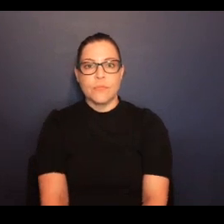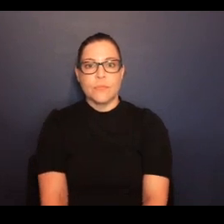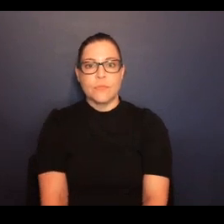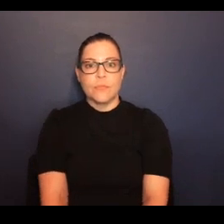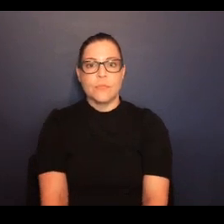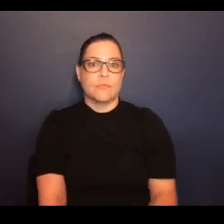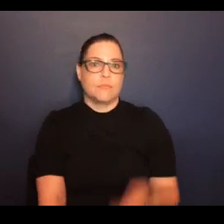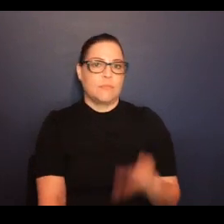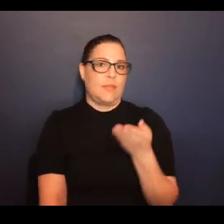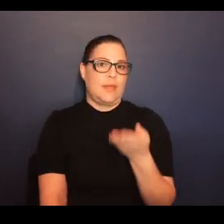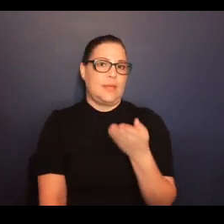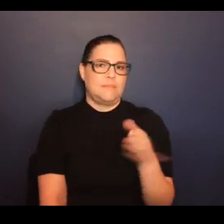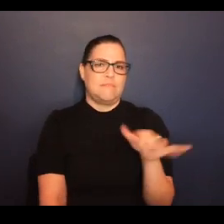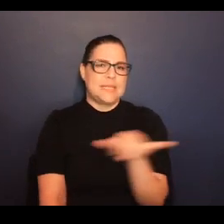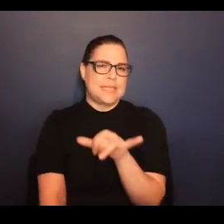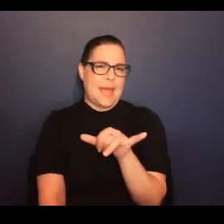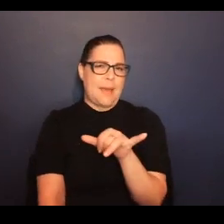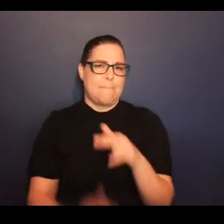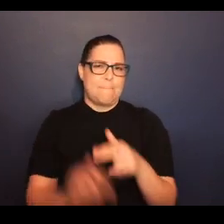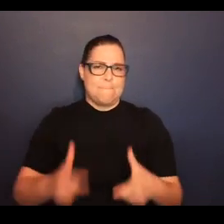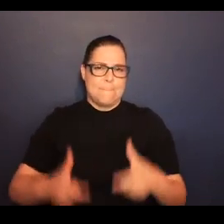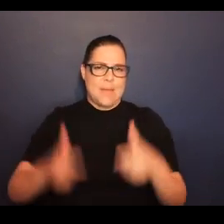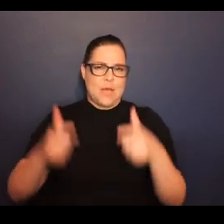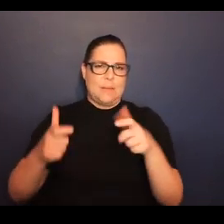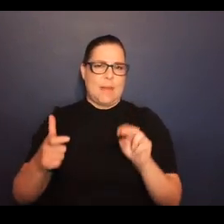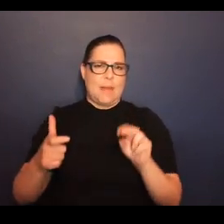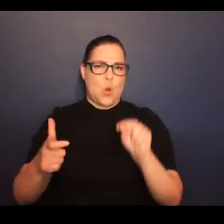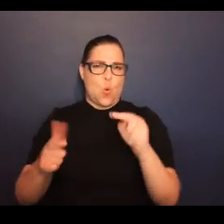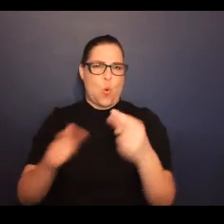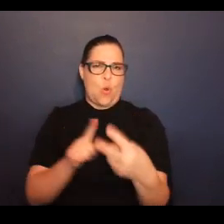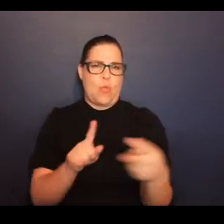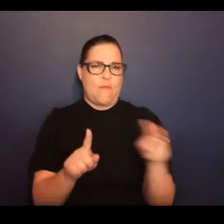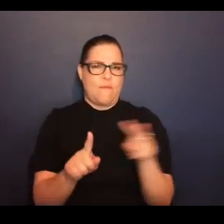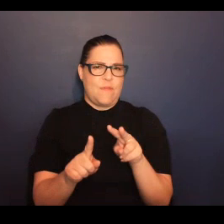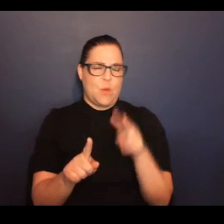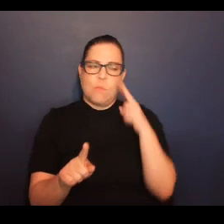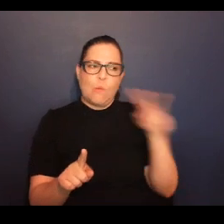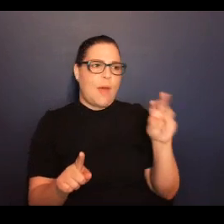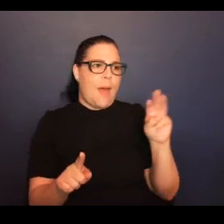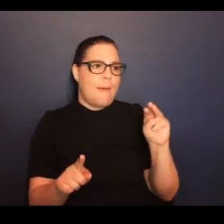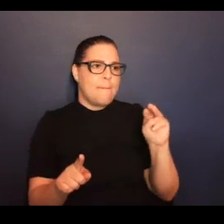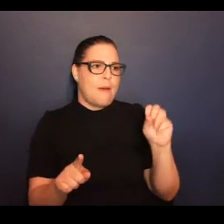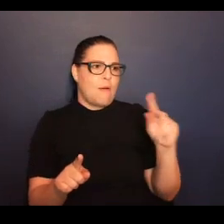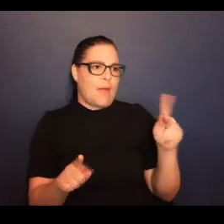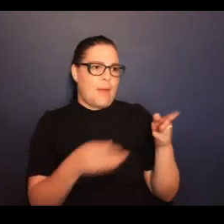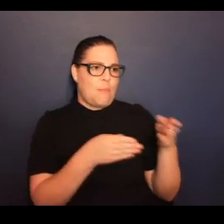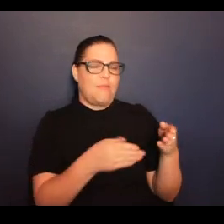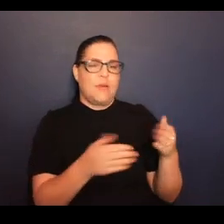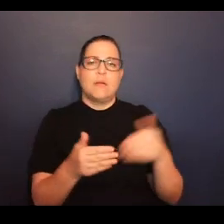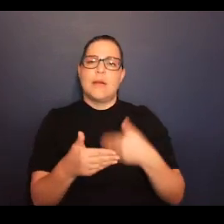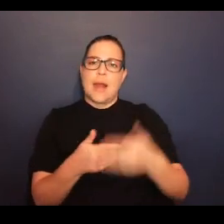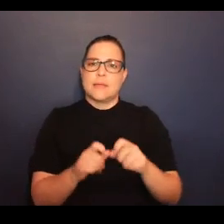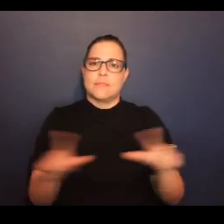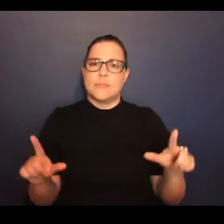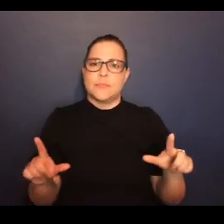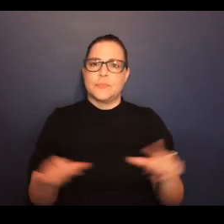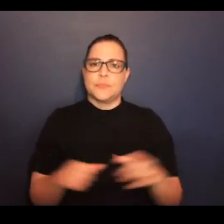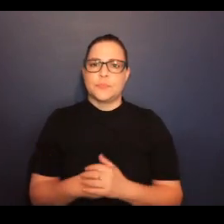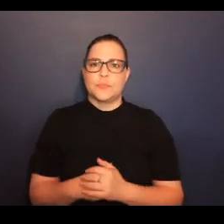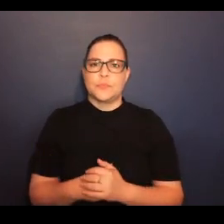This is the same building, just looking north towards MLK Jr. The next one.